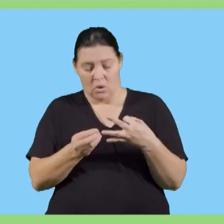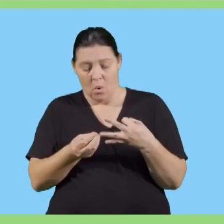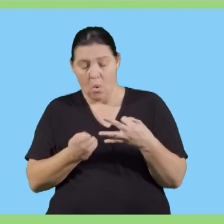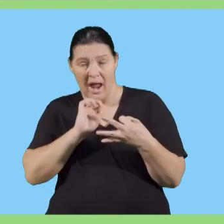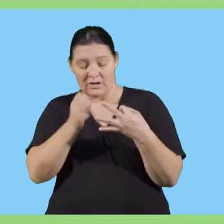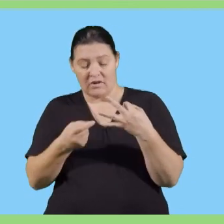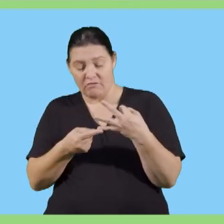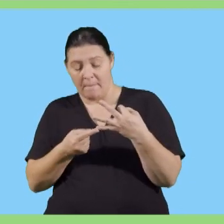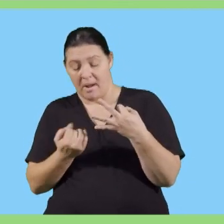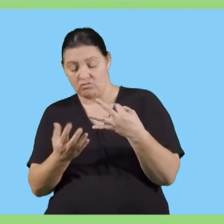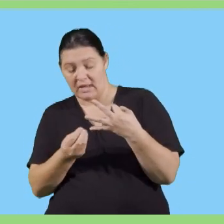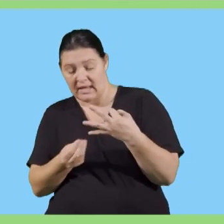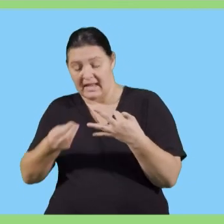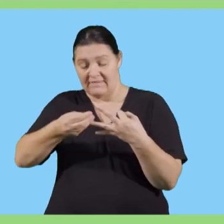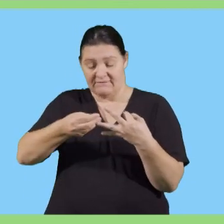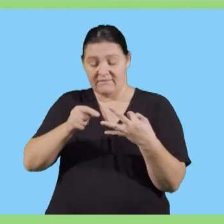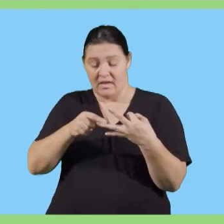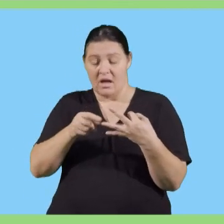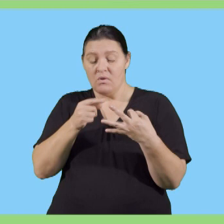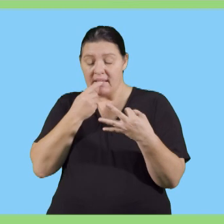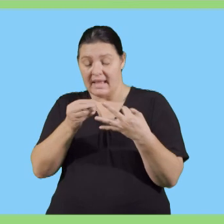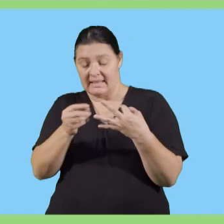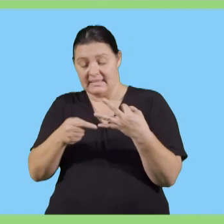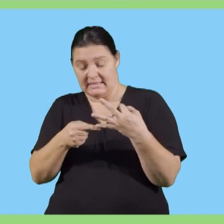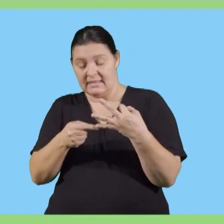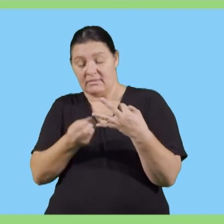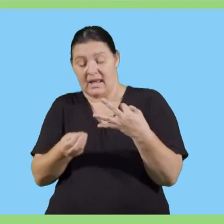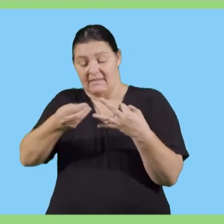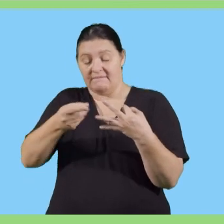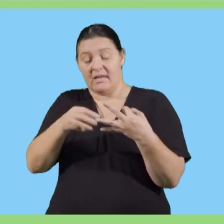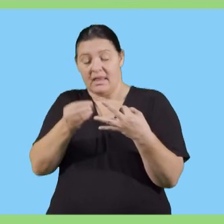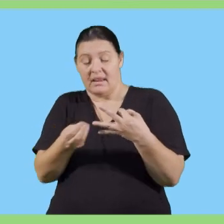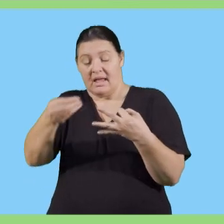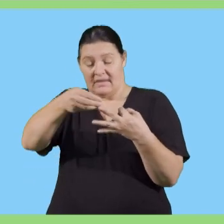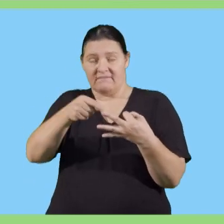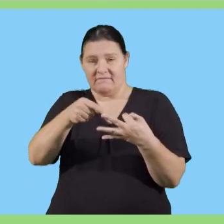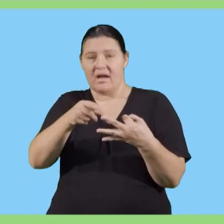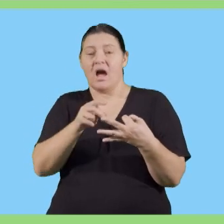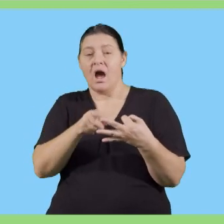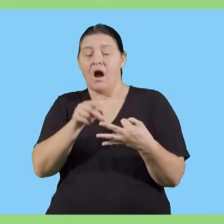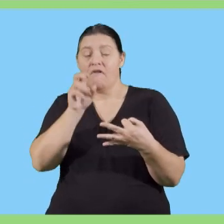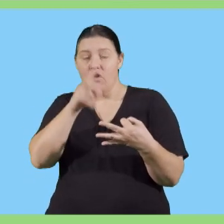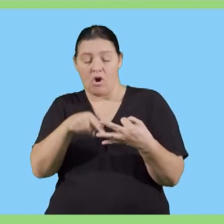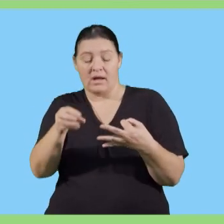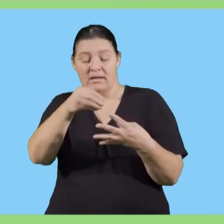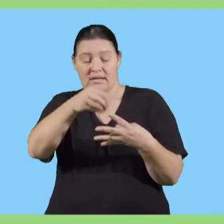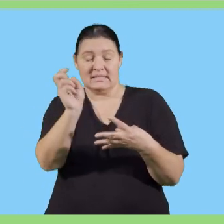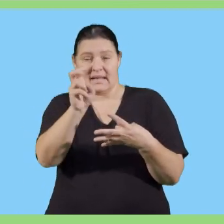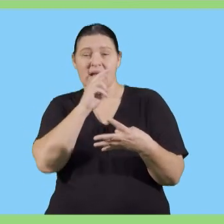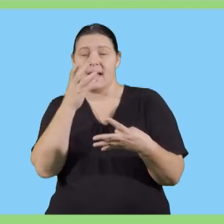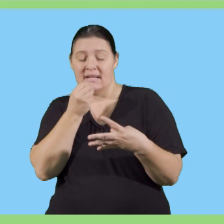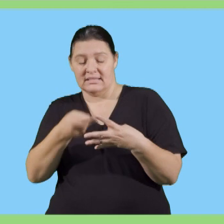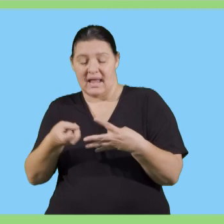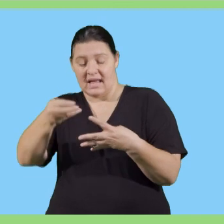snake by the hawk, and the hawk dies and then decomposes and is fed on by the fungi.